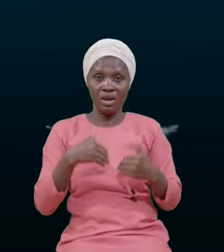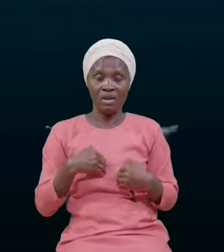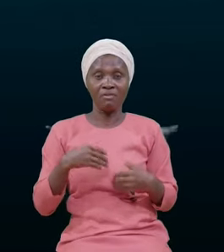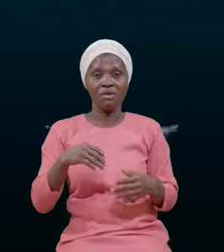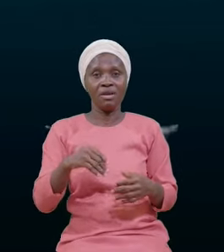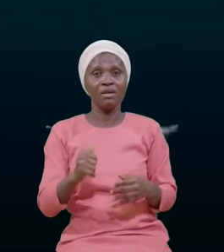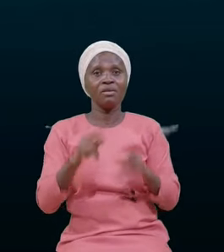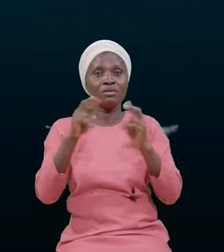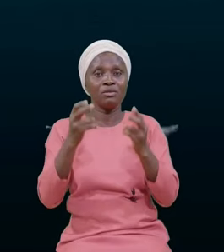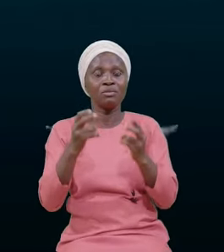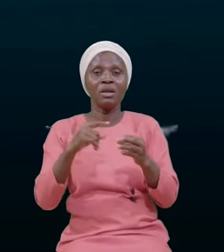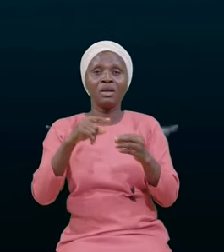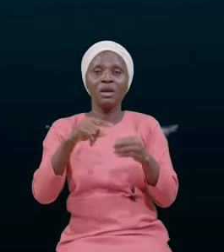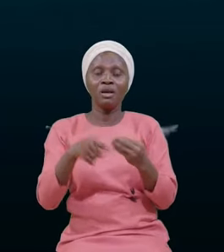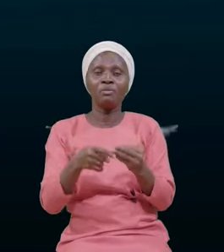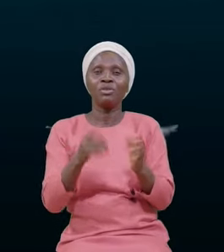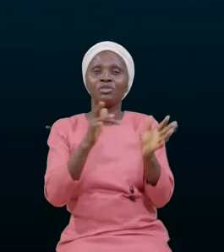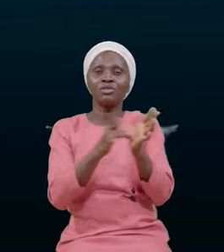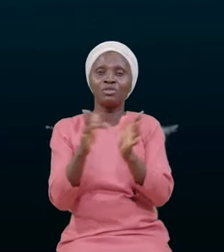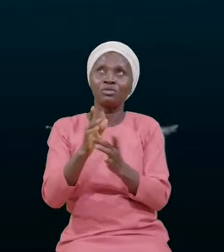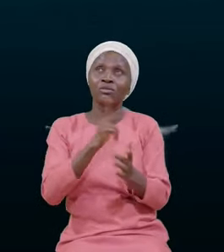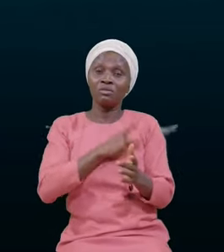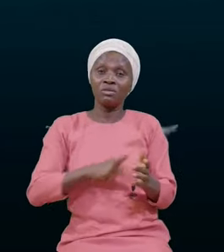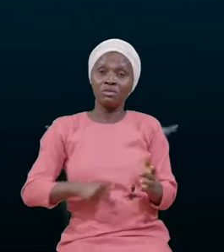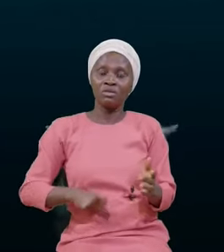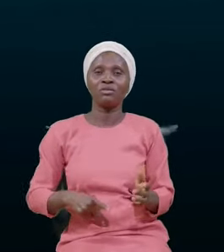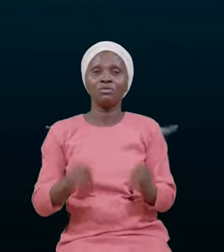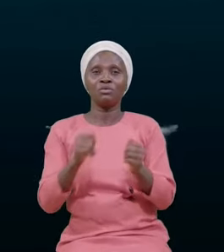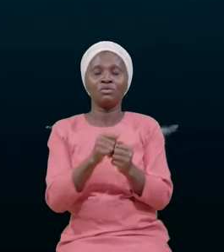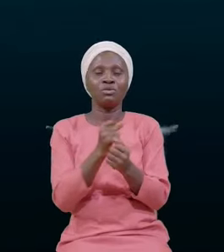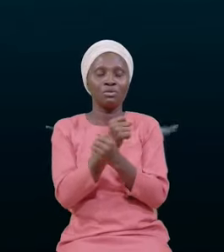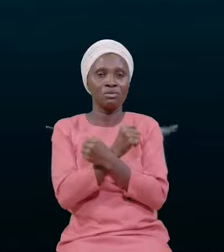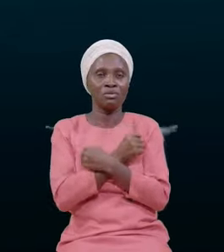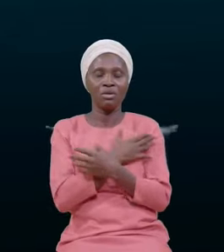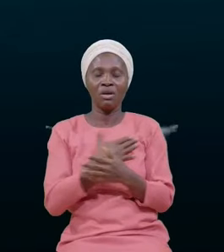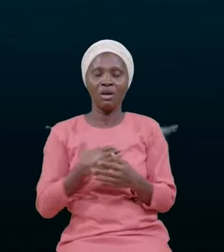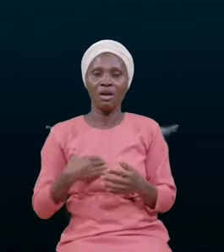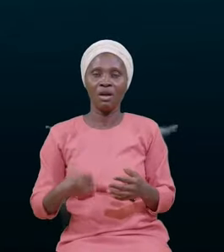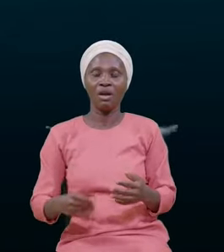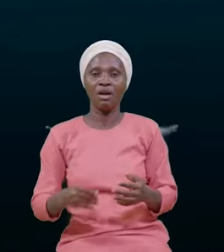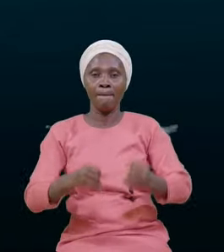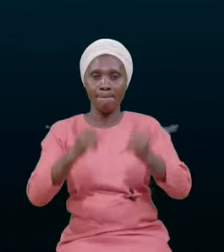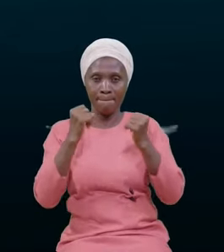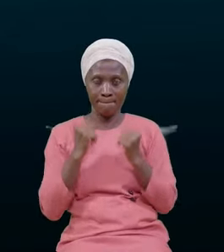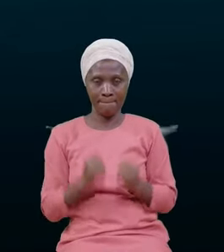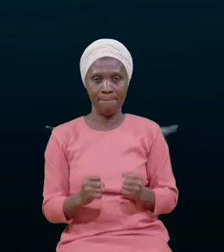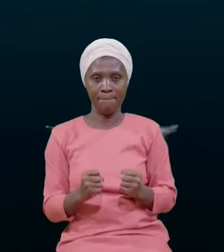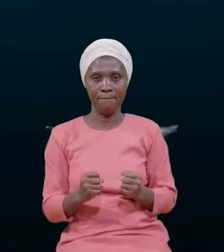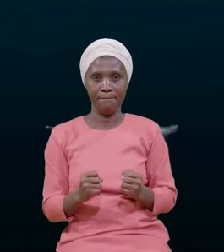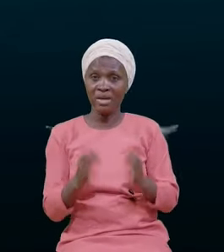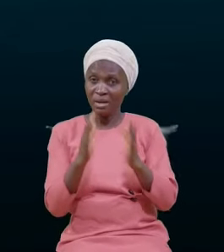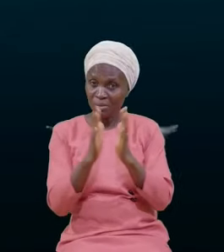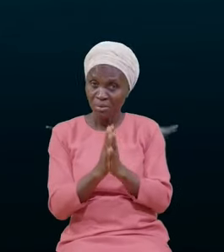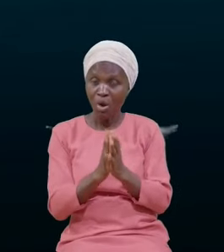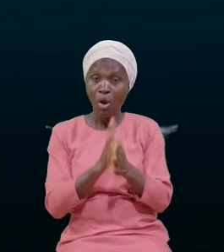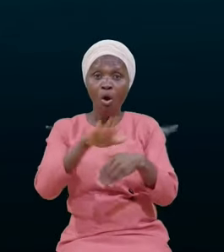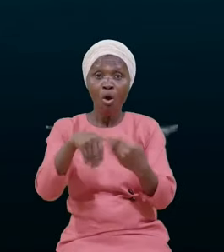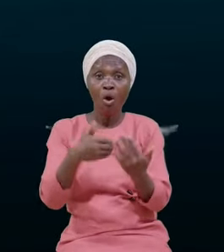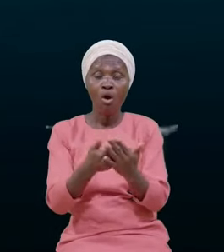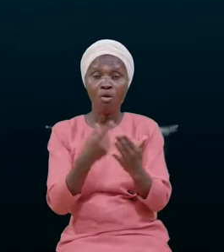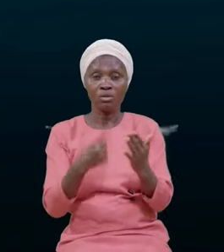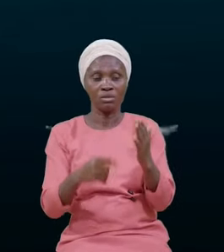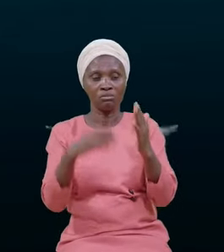might want to pray that all these messages will have a great impact in your